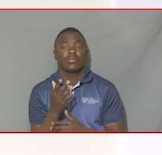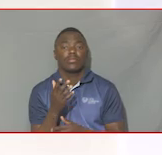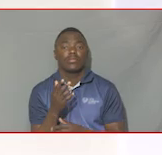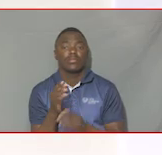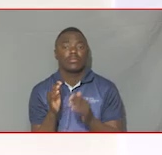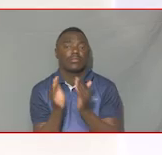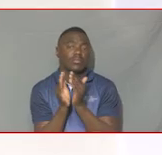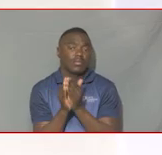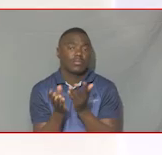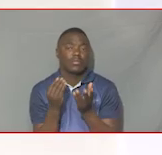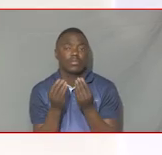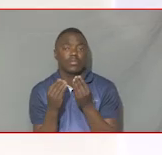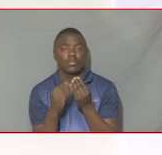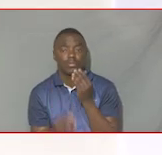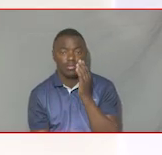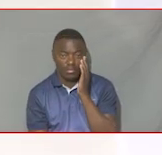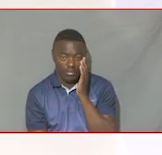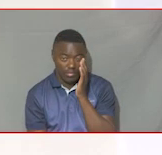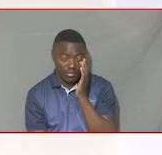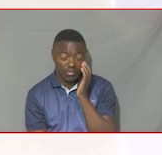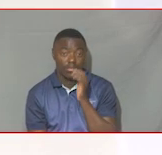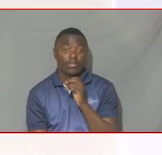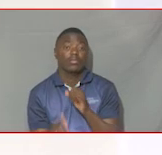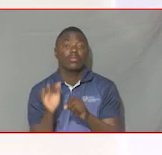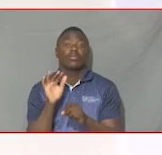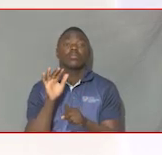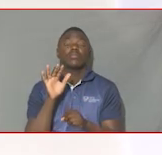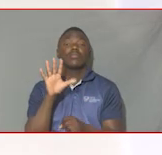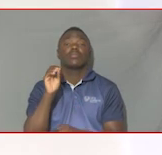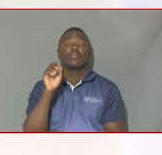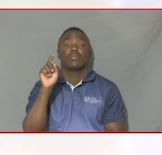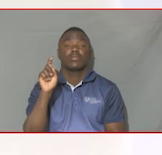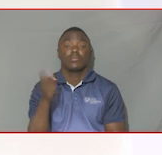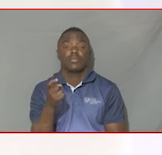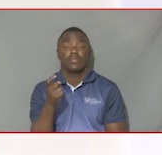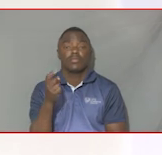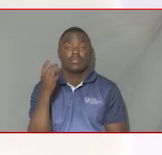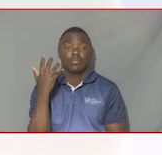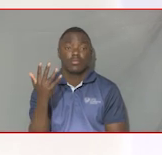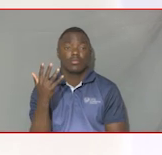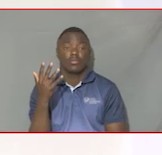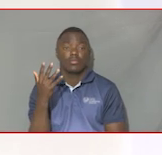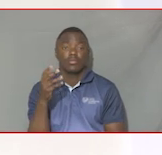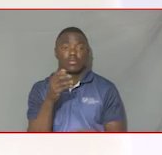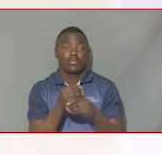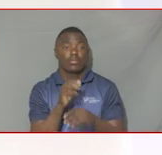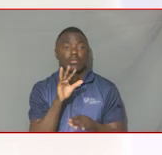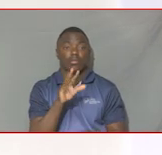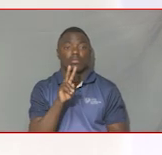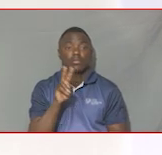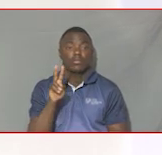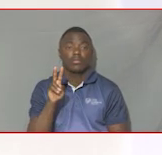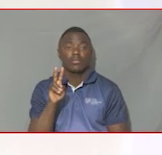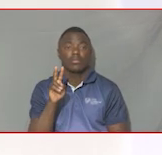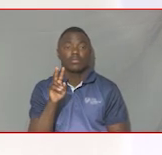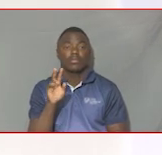scores, and that will also give you 15,5. Is that clear? the sum, if I add 9 and 22 and 10, if